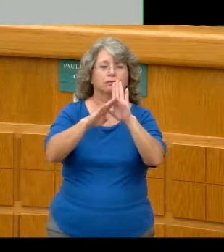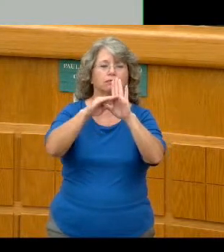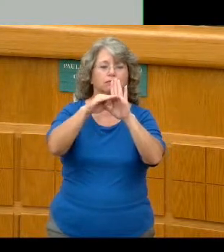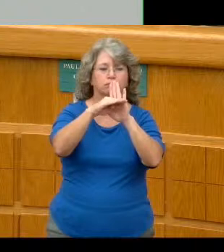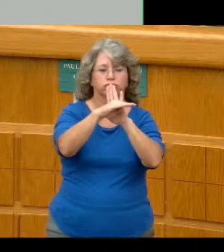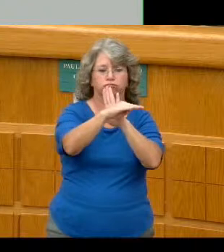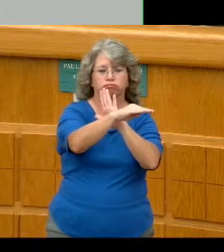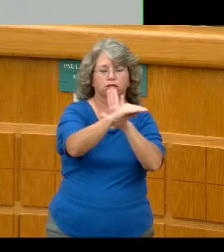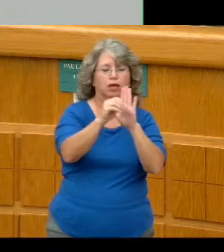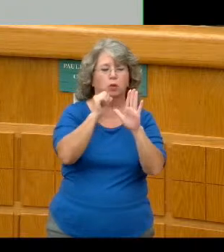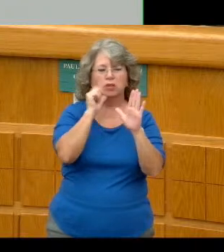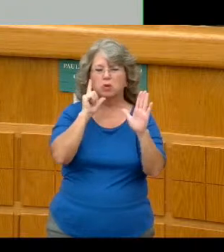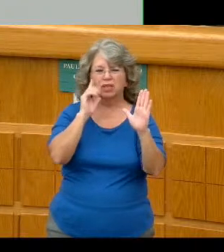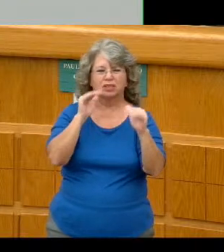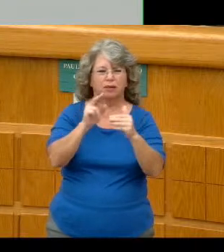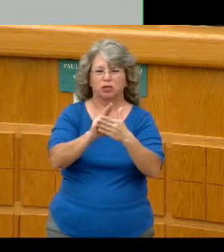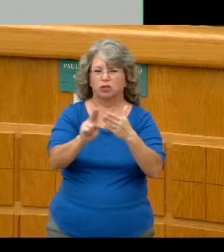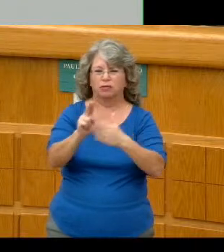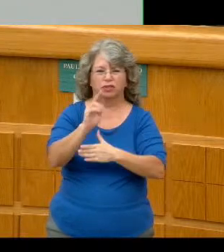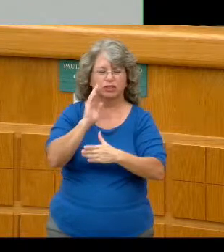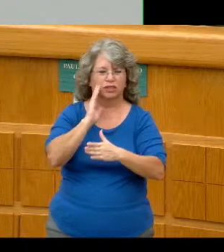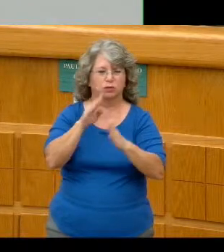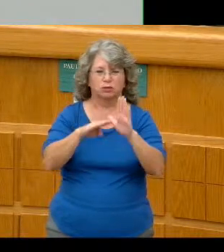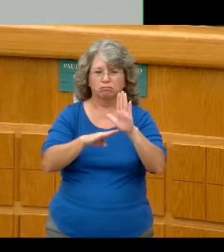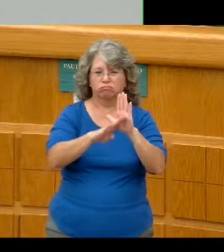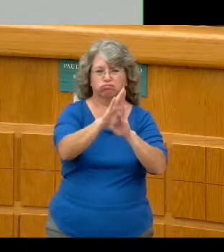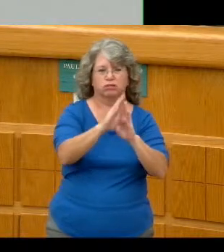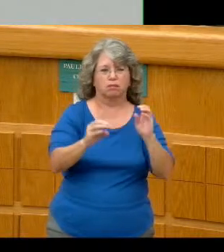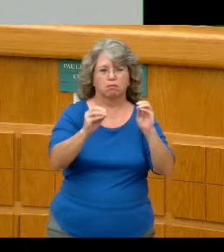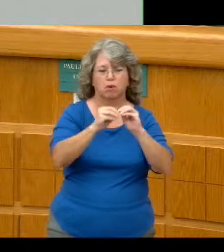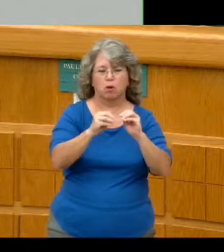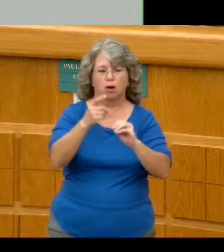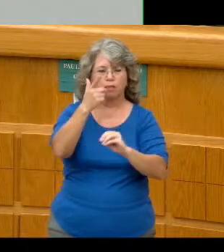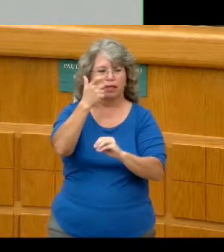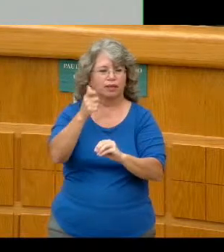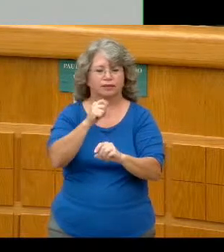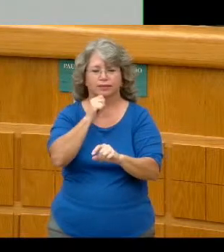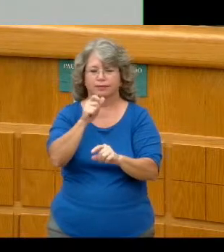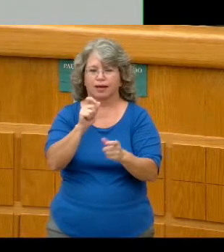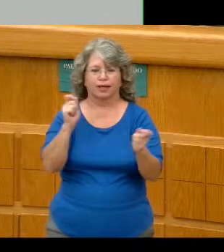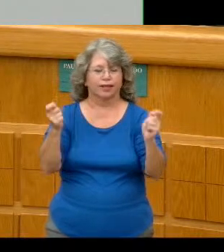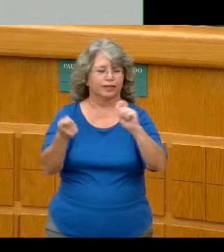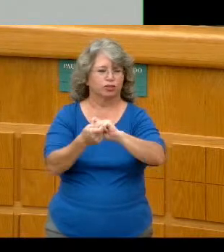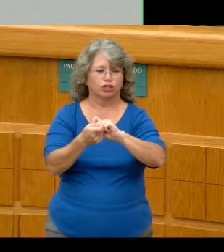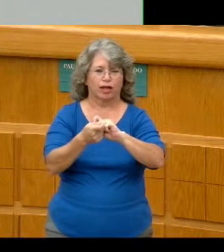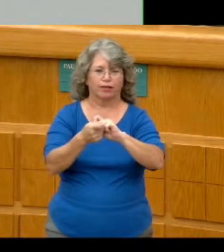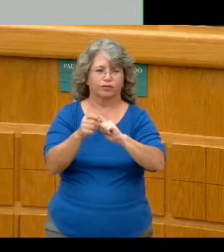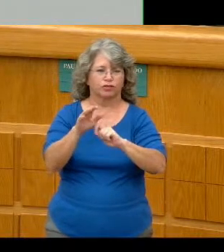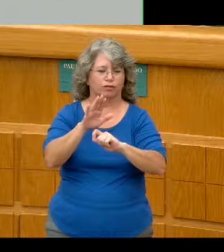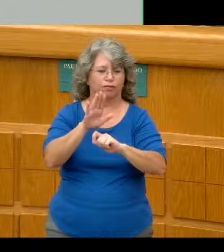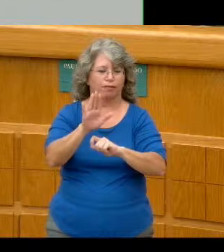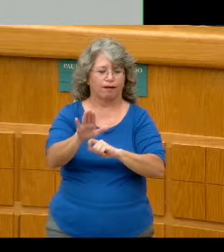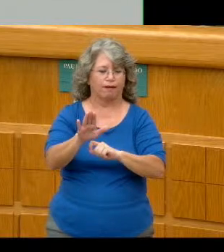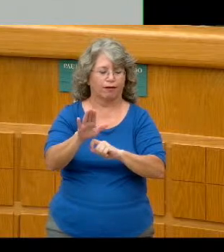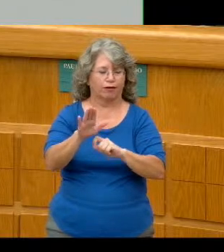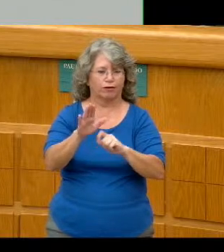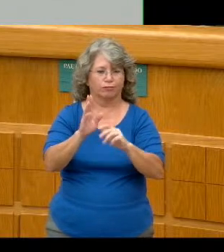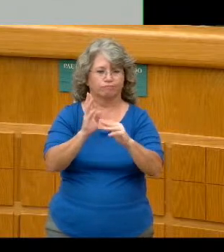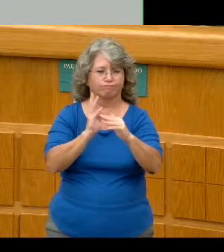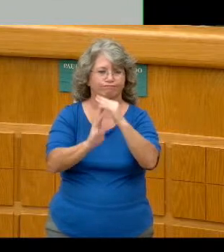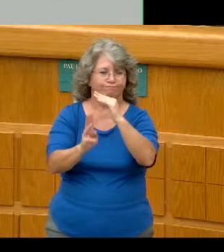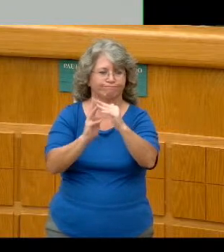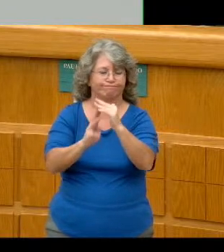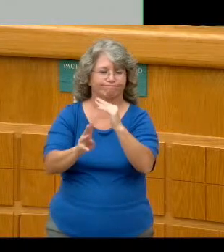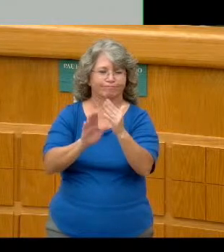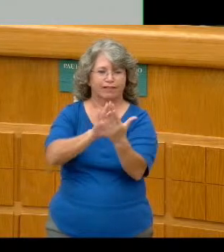expect the universities to go up much more because they're not going to change their level of face-to-face during the course of the semester. It's